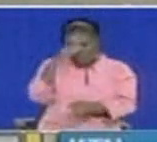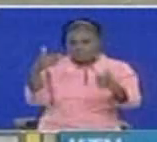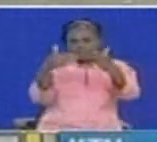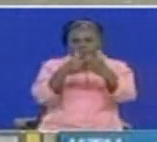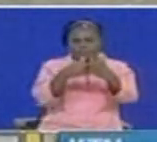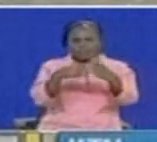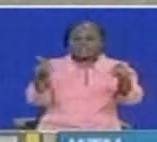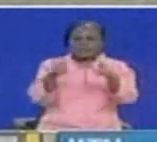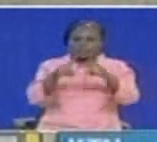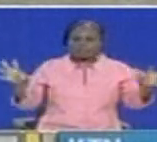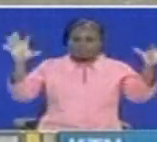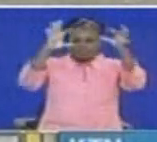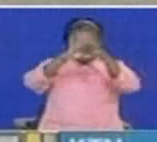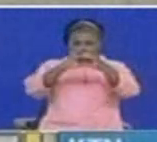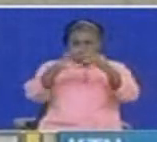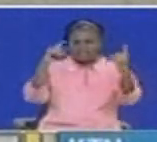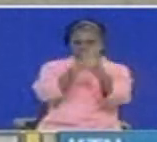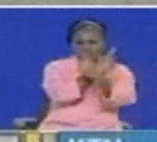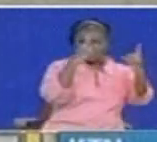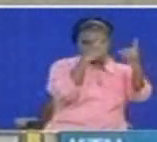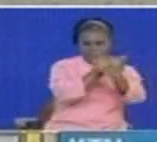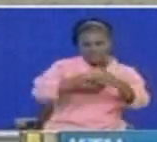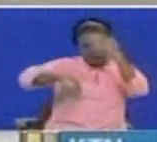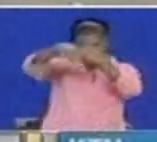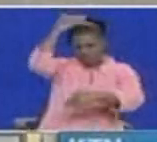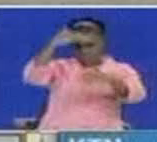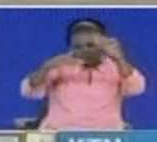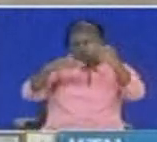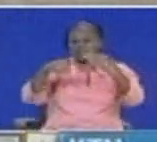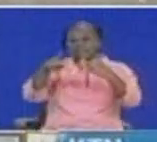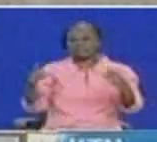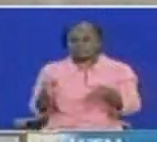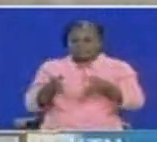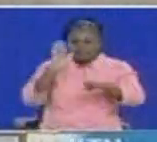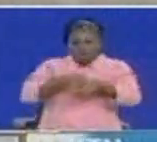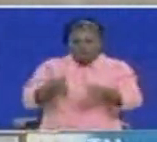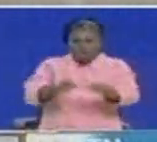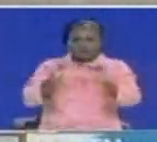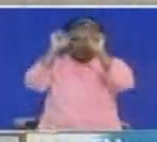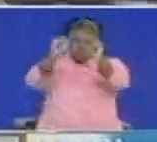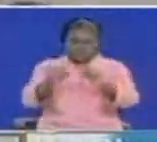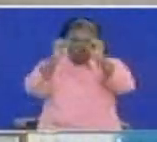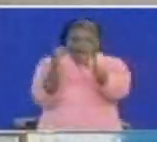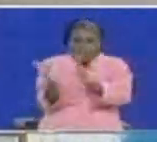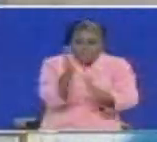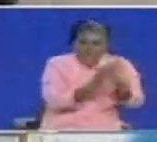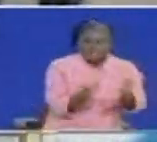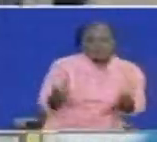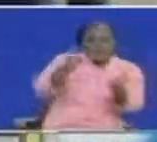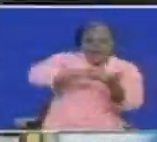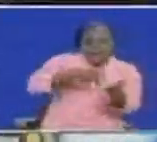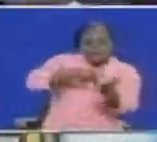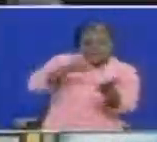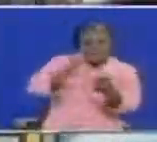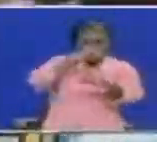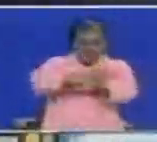In solidarity, the students from various institutions of higher learning took to the streets, protesting plans to raise their fees